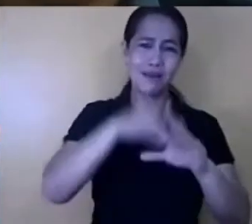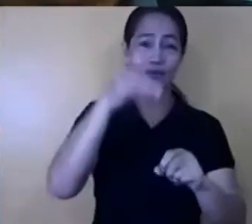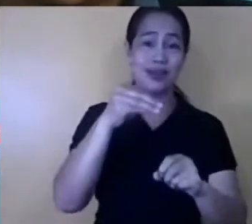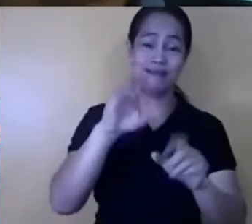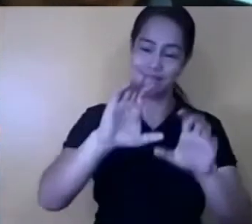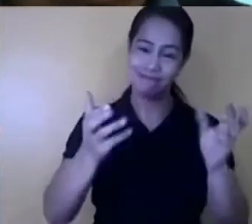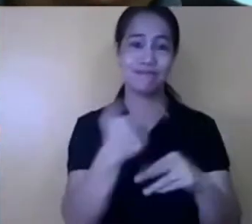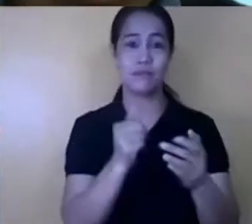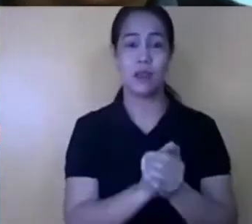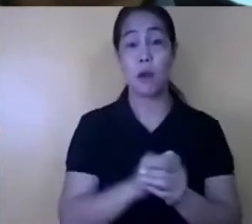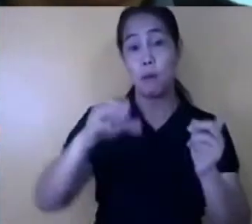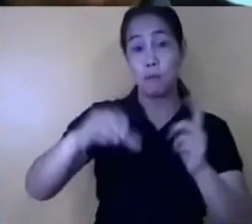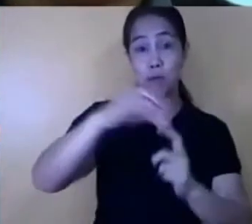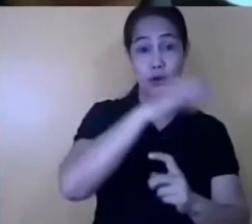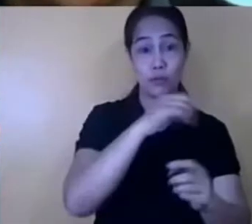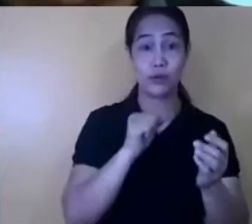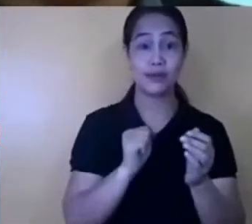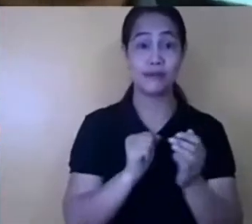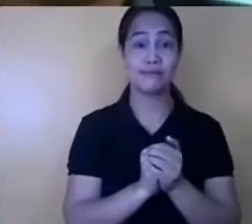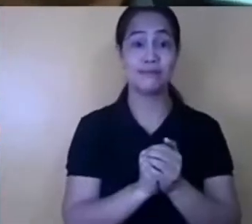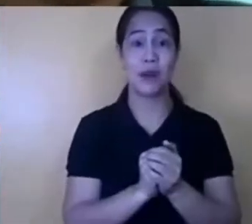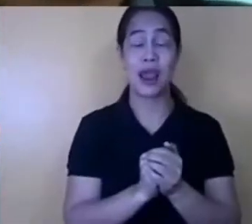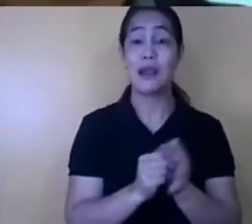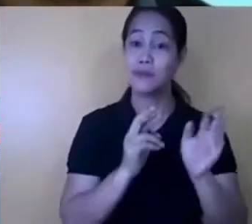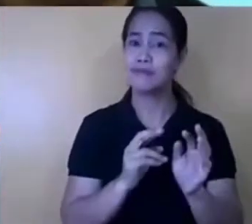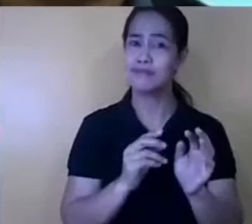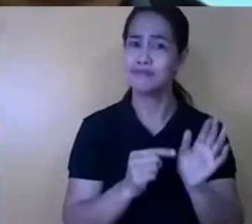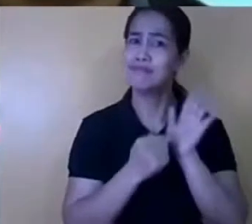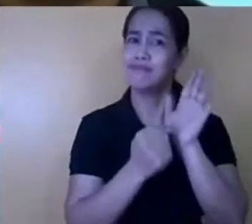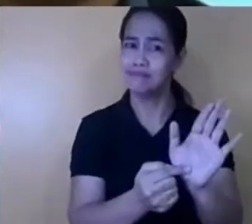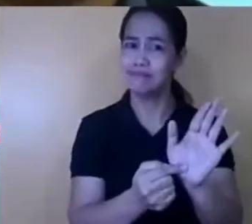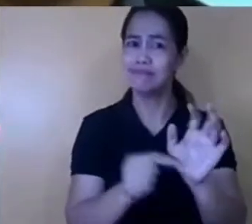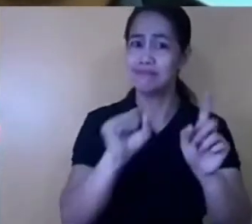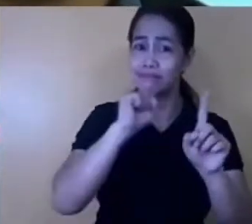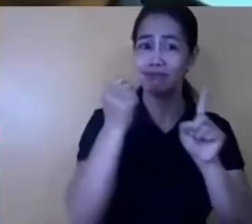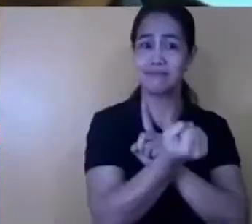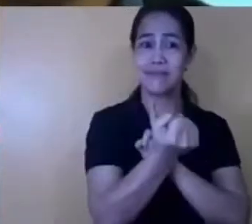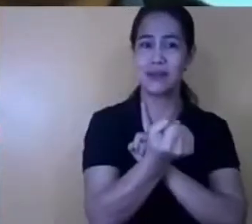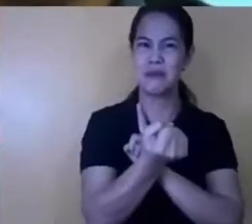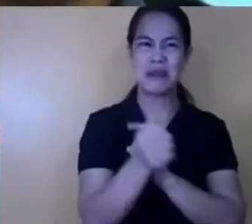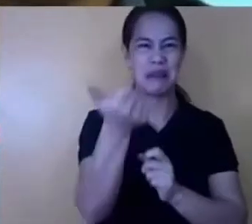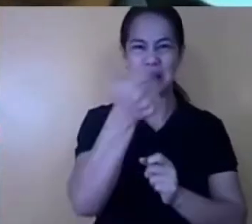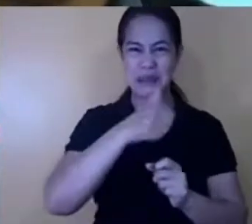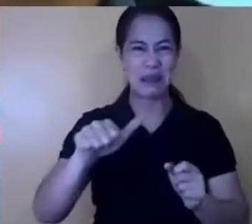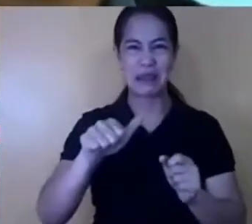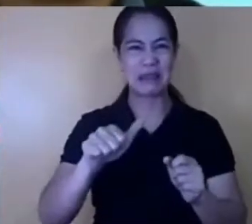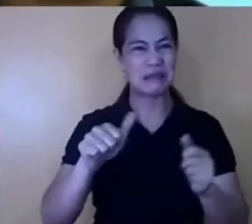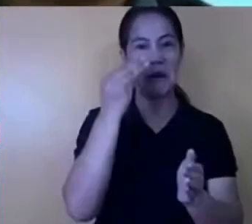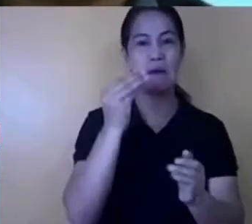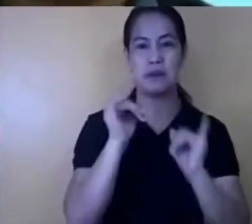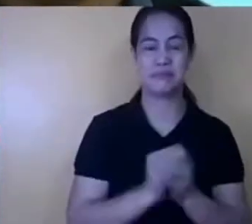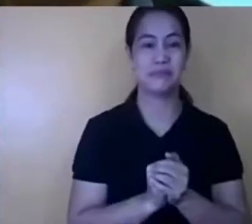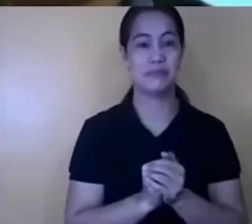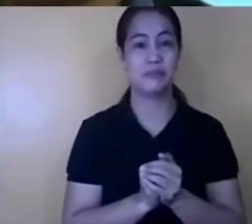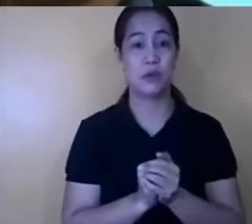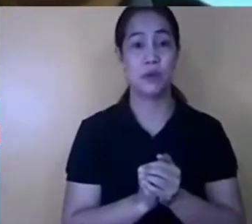community contexts, these refer to situations and all the circumstances in which learners learn from instruction. And